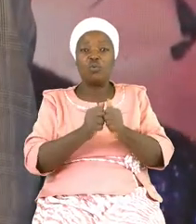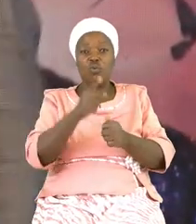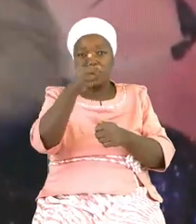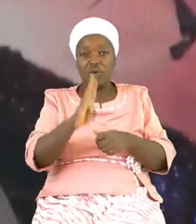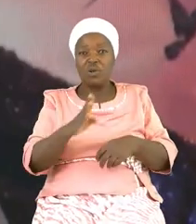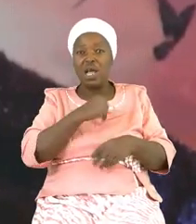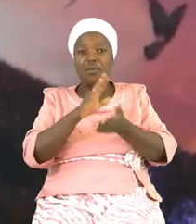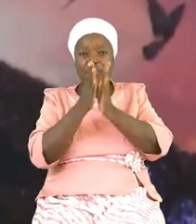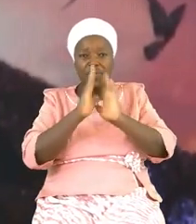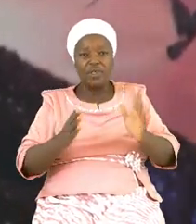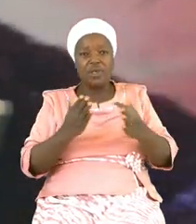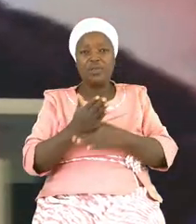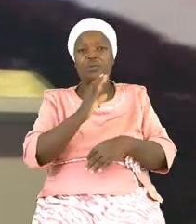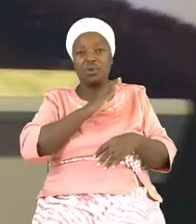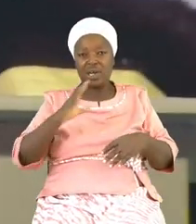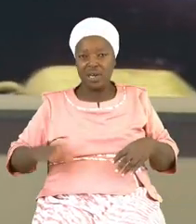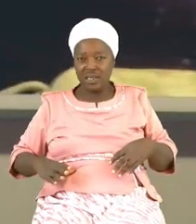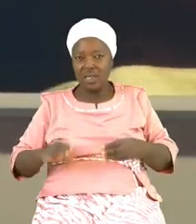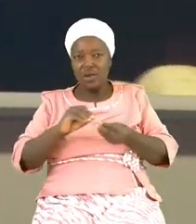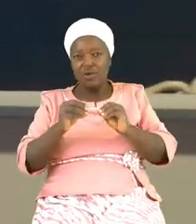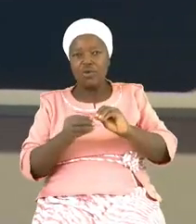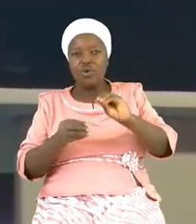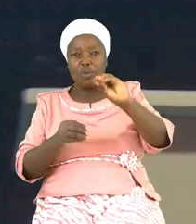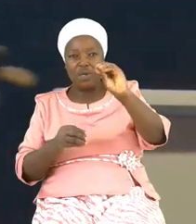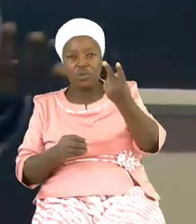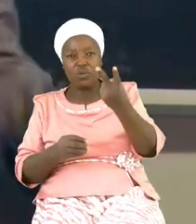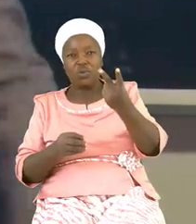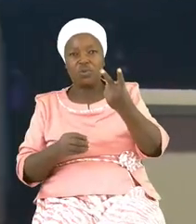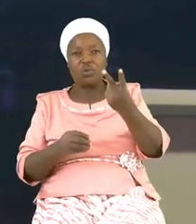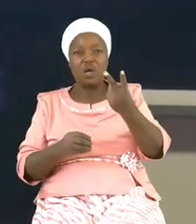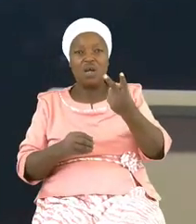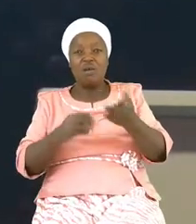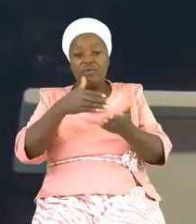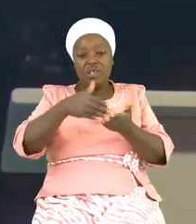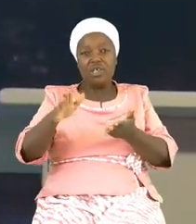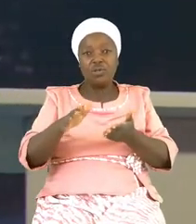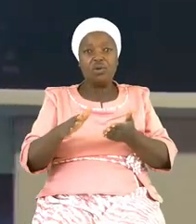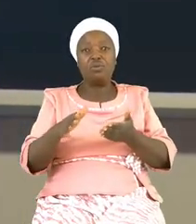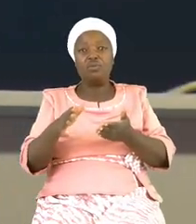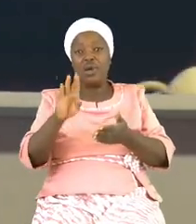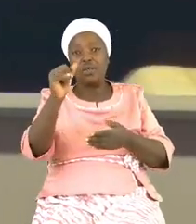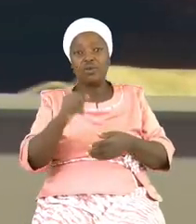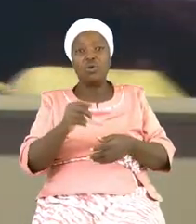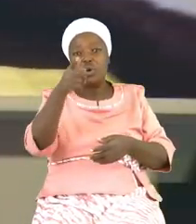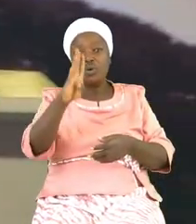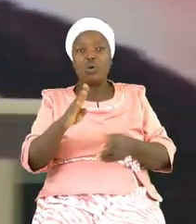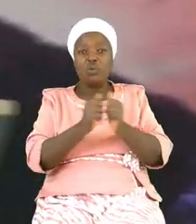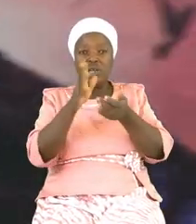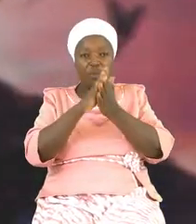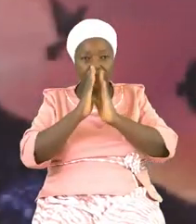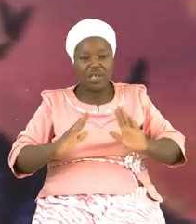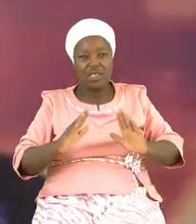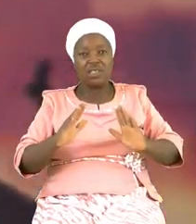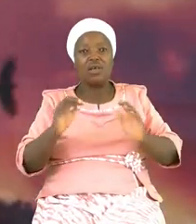Christ. Number two, rejection by God without peace of conscience. Number three,